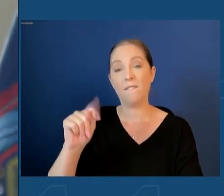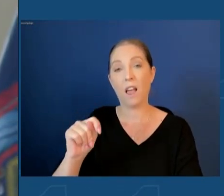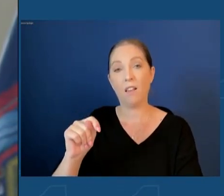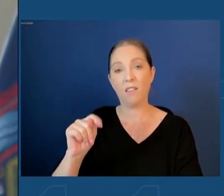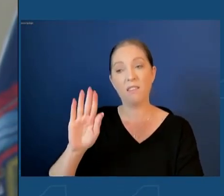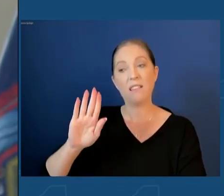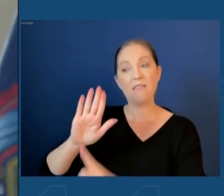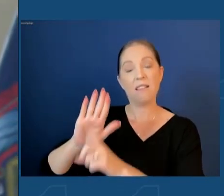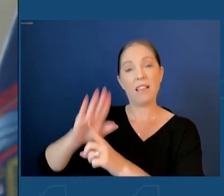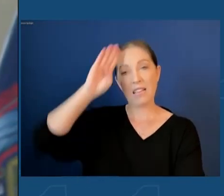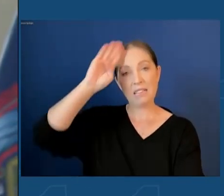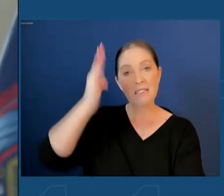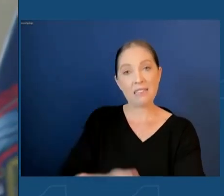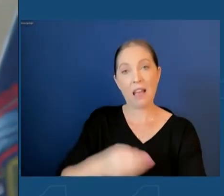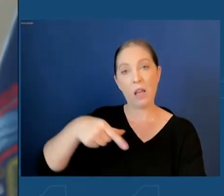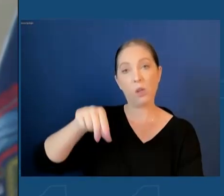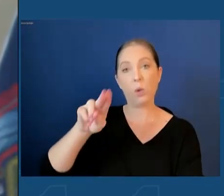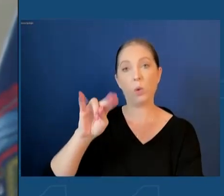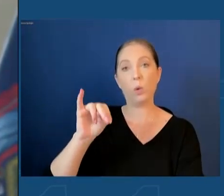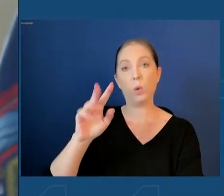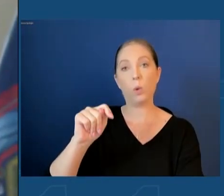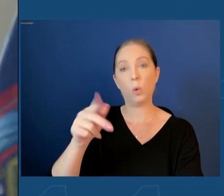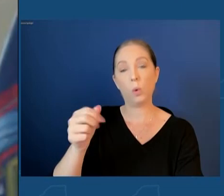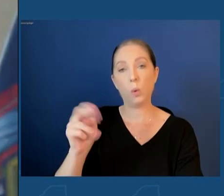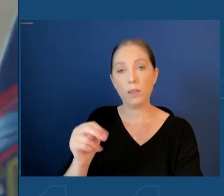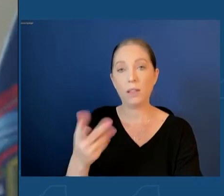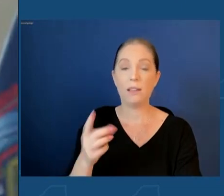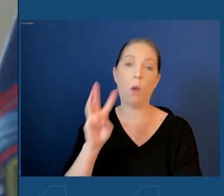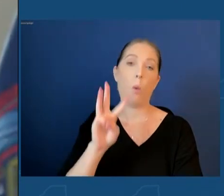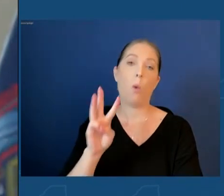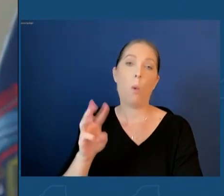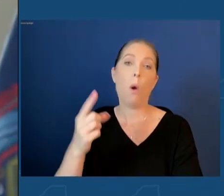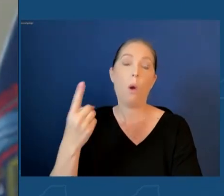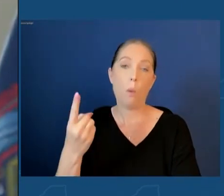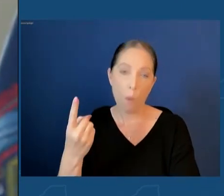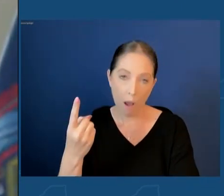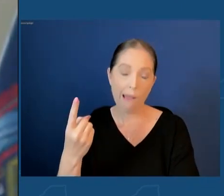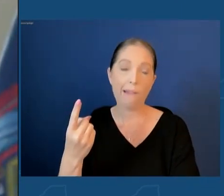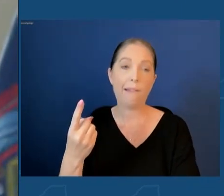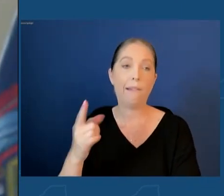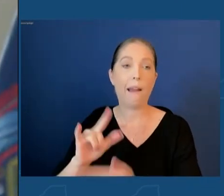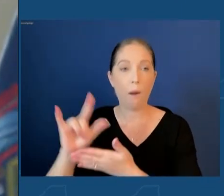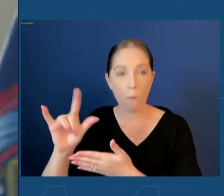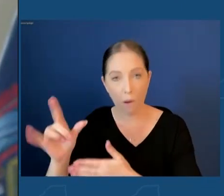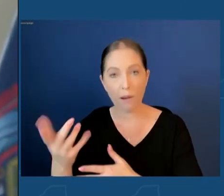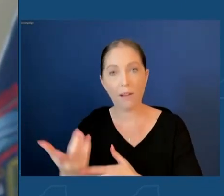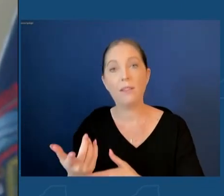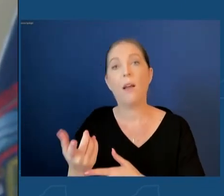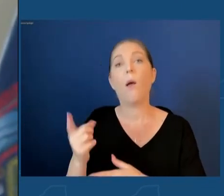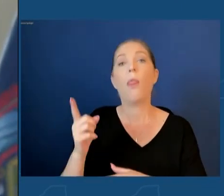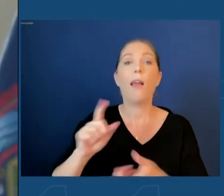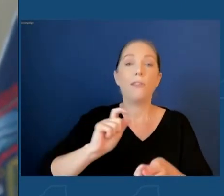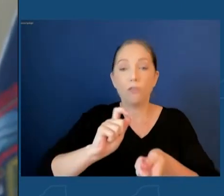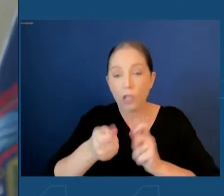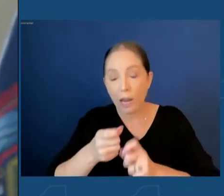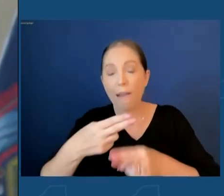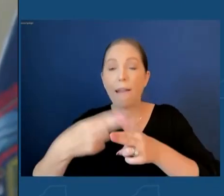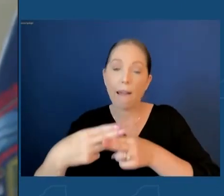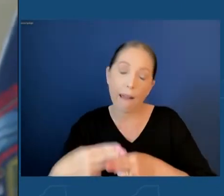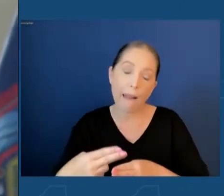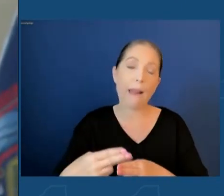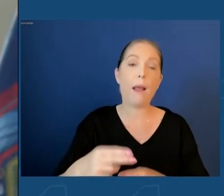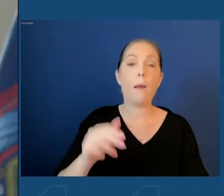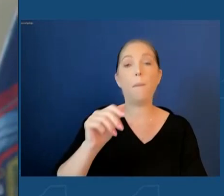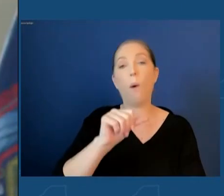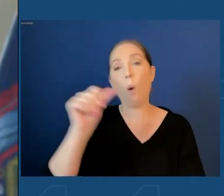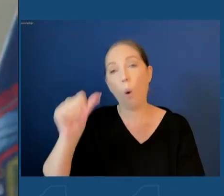pilot, and then, they finally woke up and said, well, we can't have our airport Quentin, so they went to Albany, then Albany International. And it